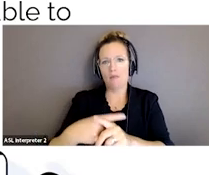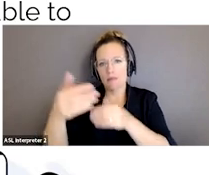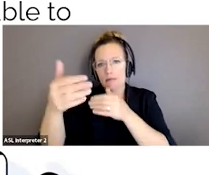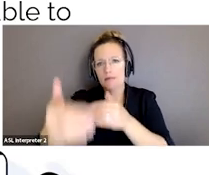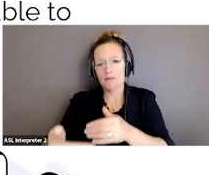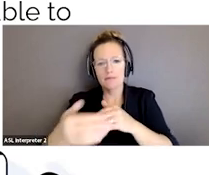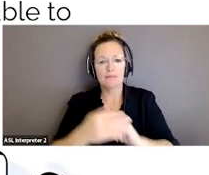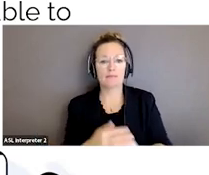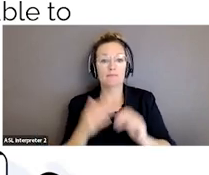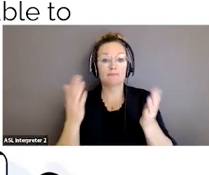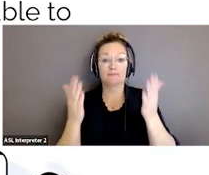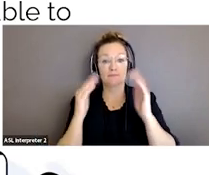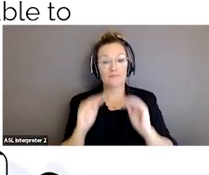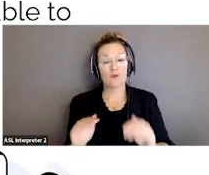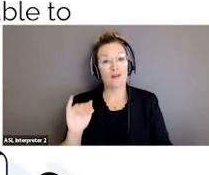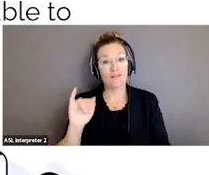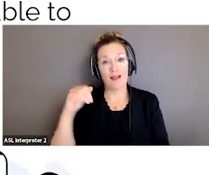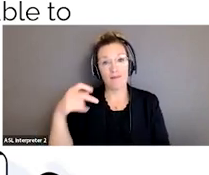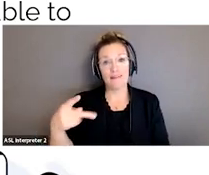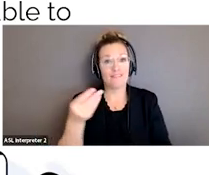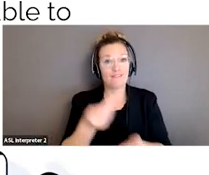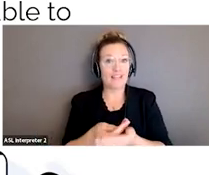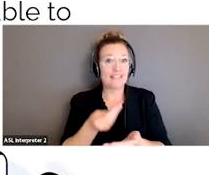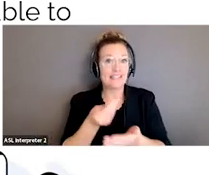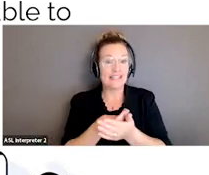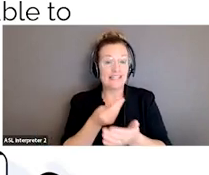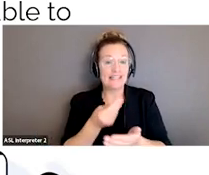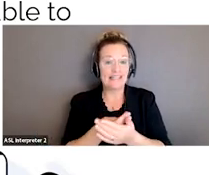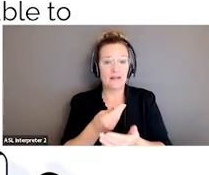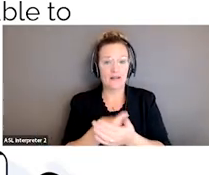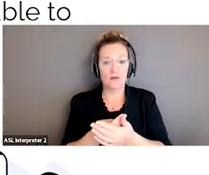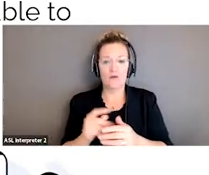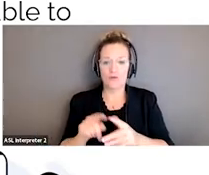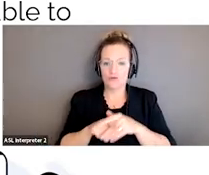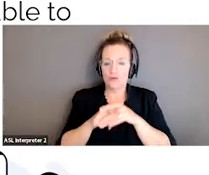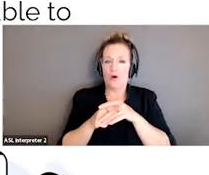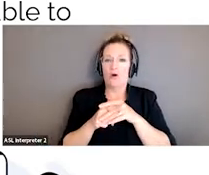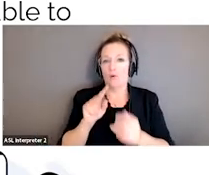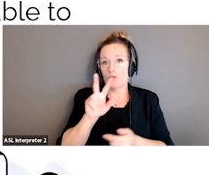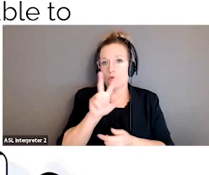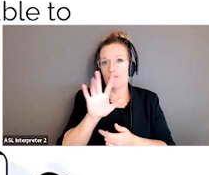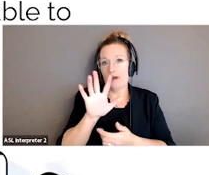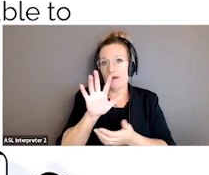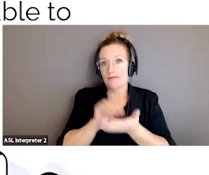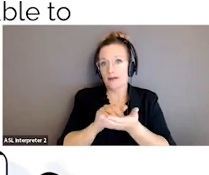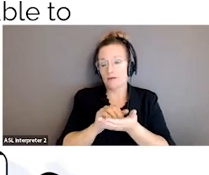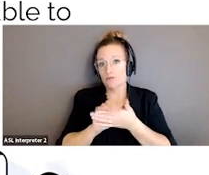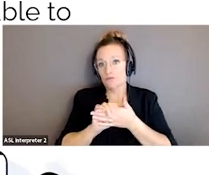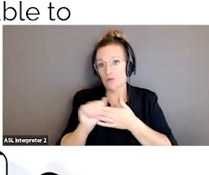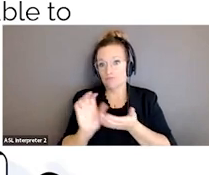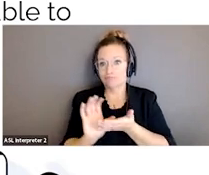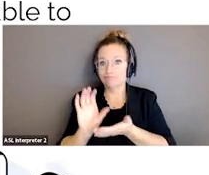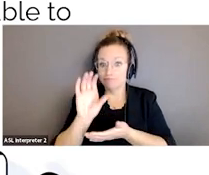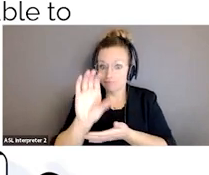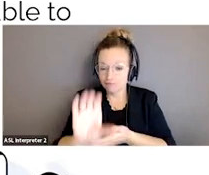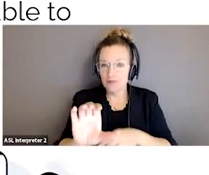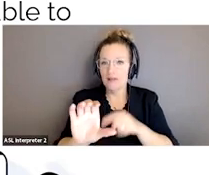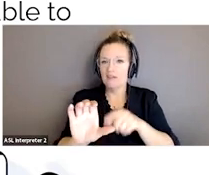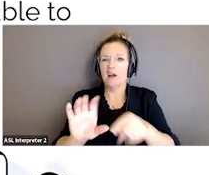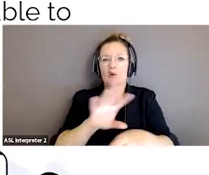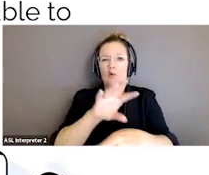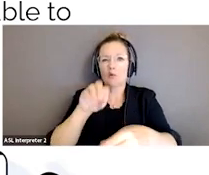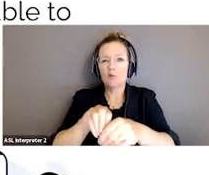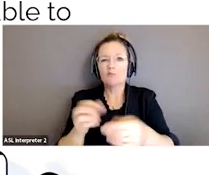IP funding, so an initial $35,000, which can cover a variety of different IP